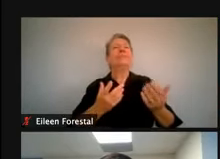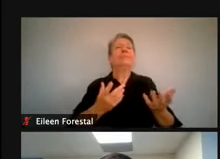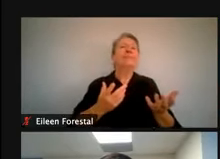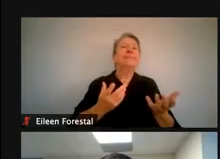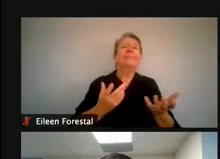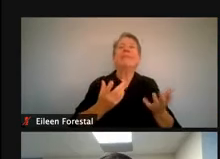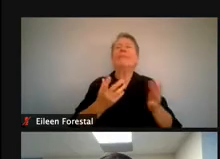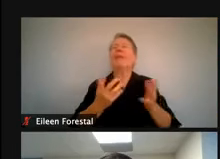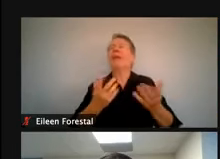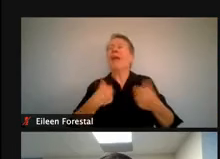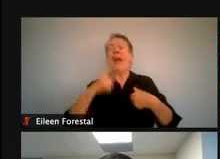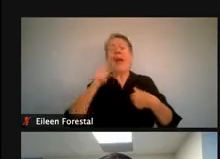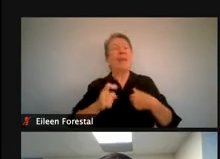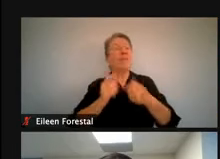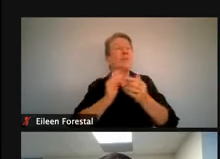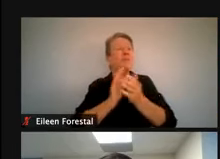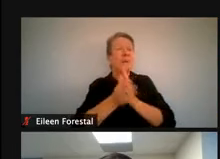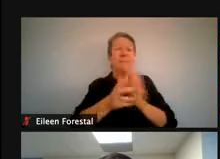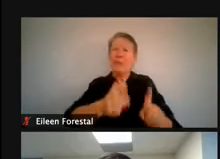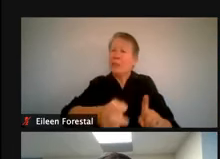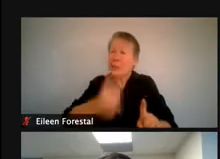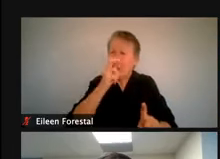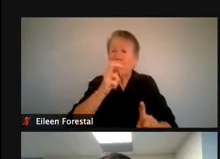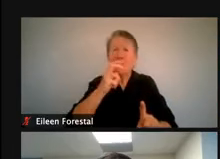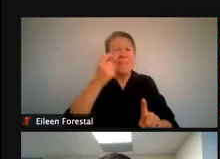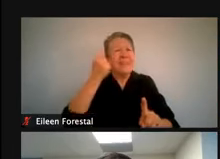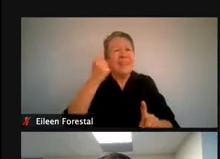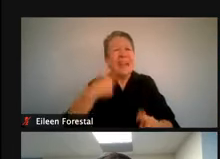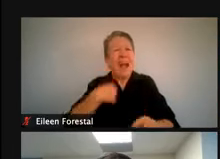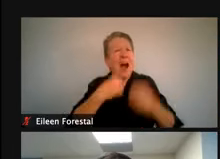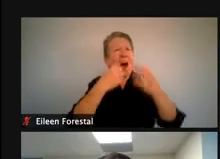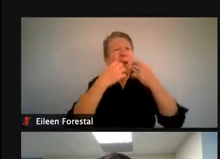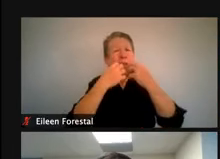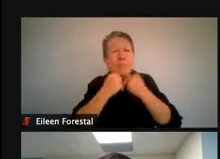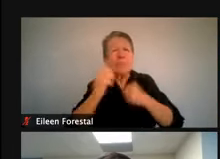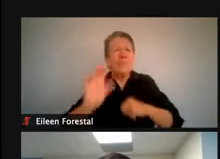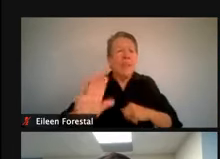health realities here as well. Thank you, Michelle. Who's up?